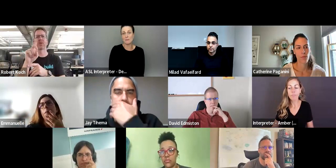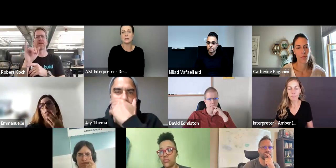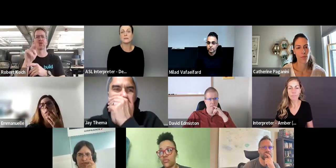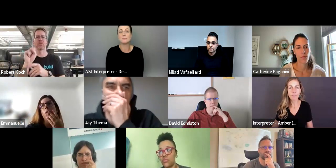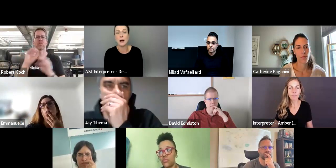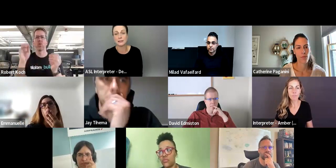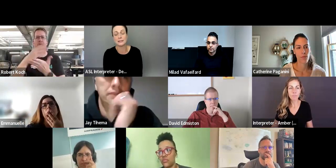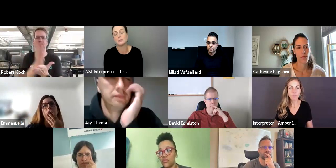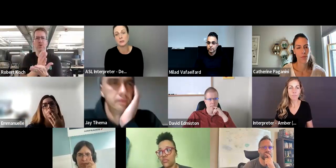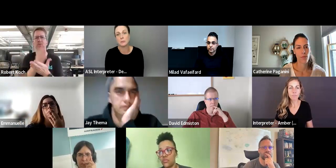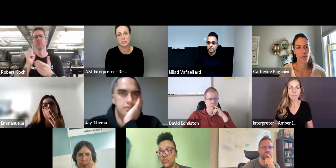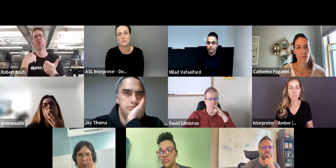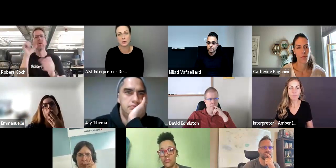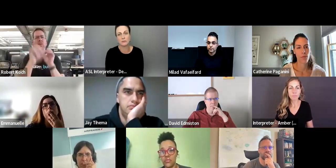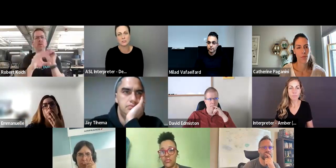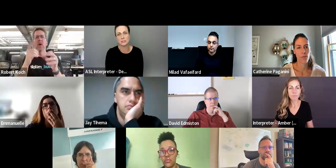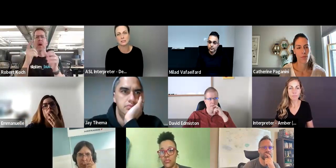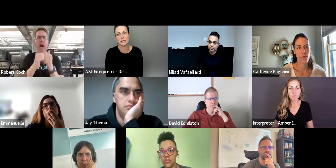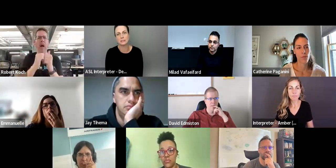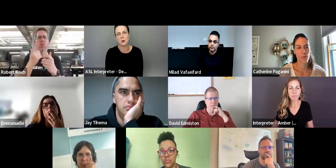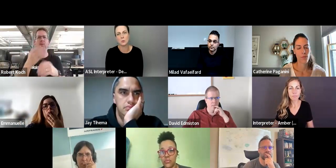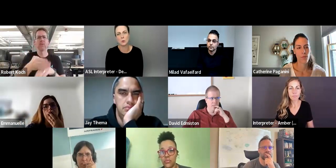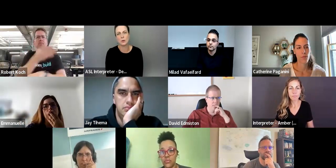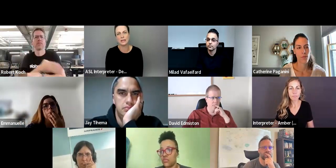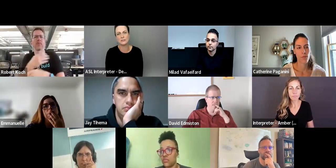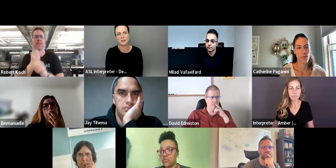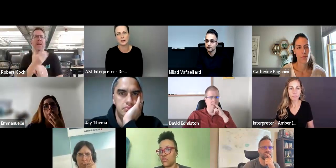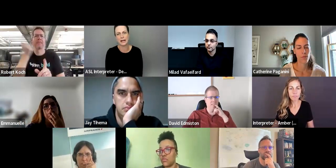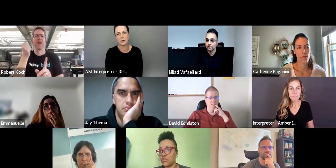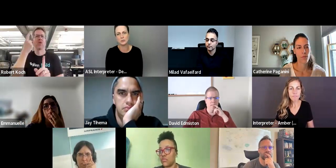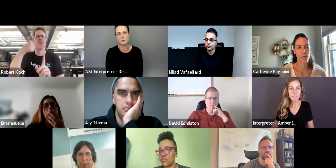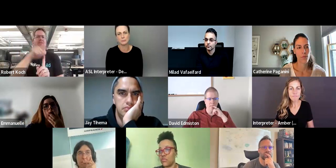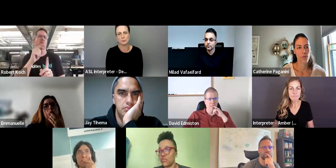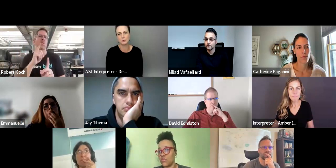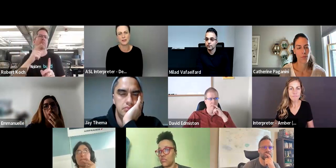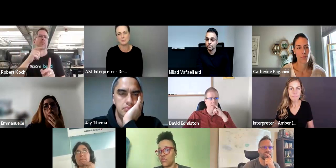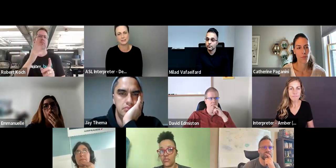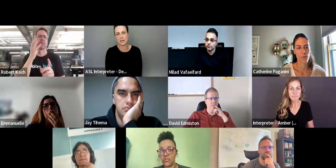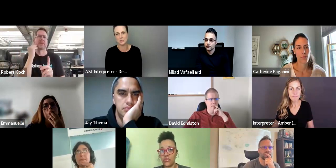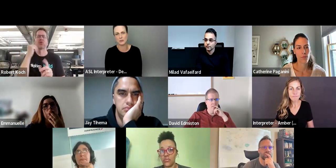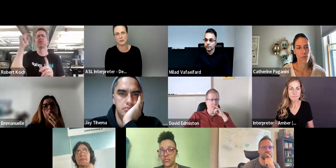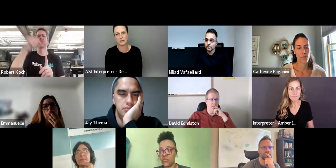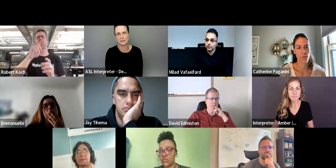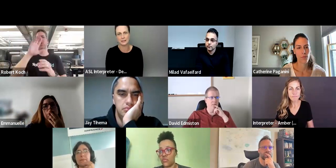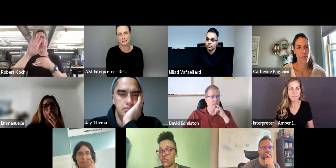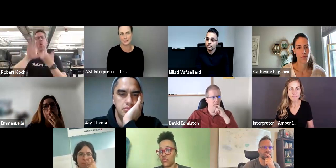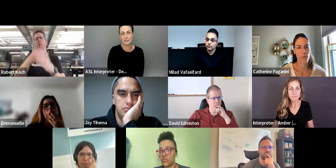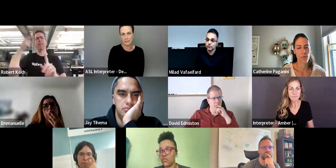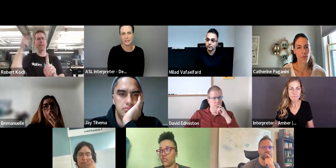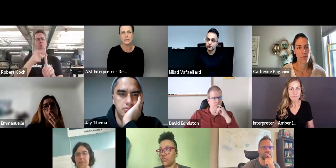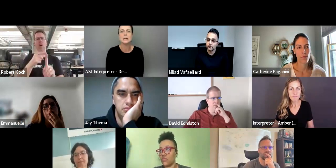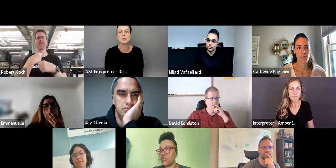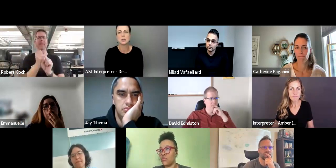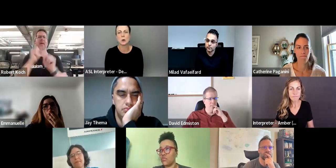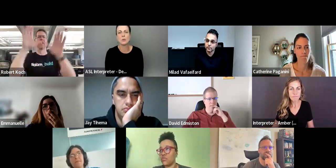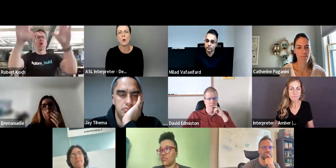we have plenty of accessibility budgets for conferences. And so we need to figure out how to improve that, because I don't think that's in existence